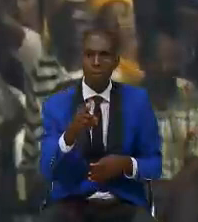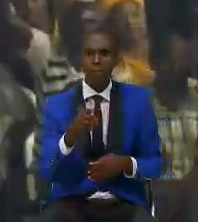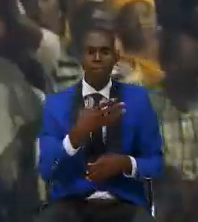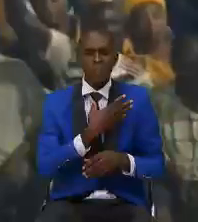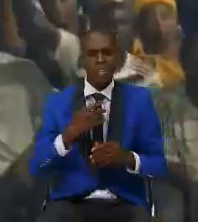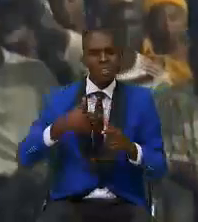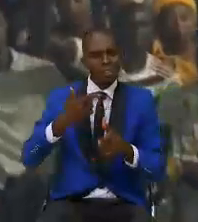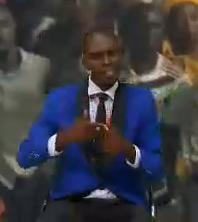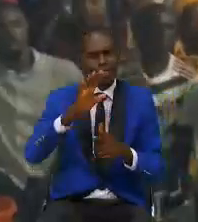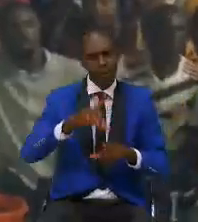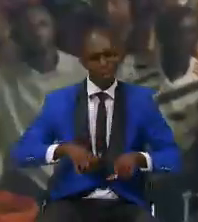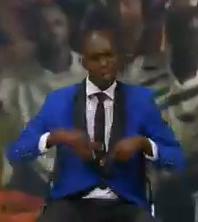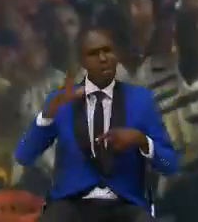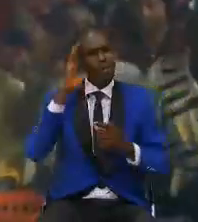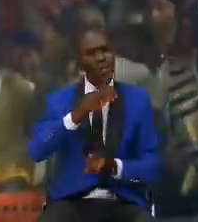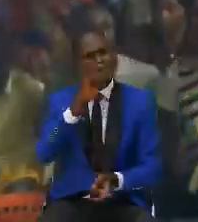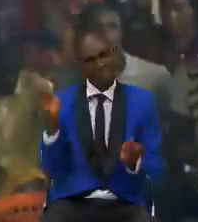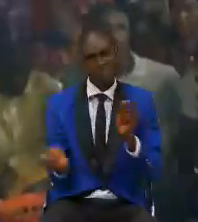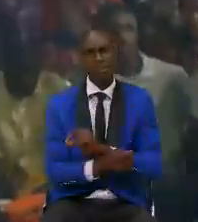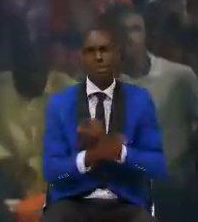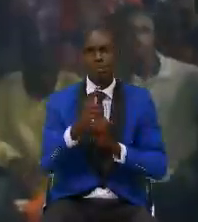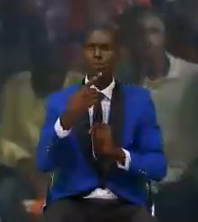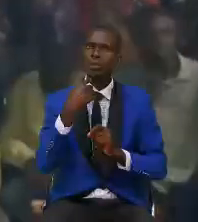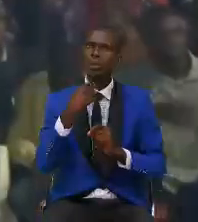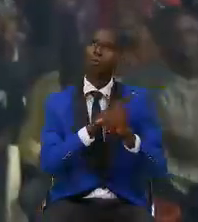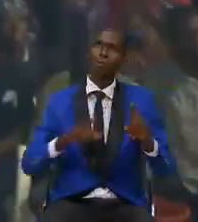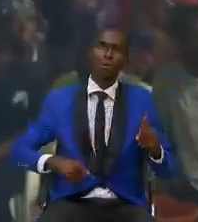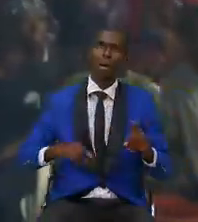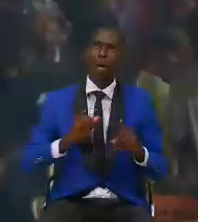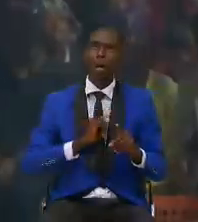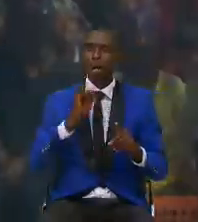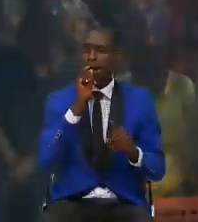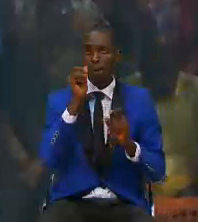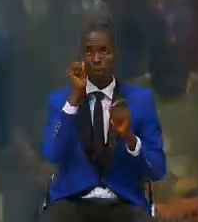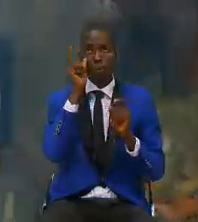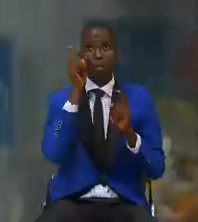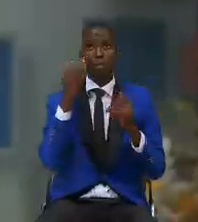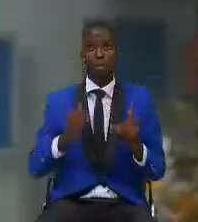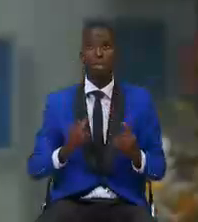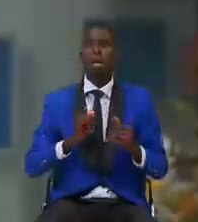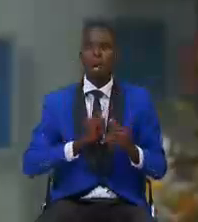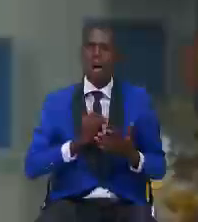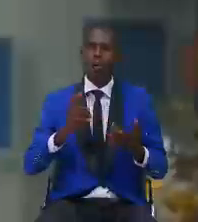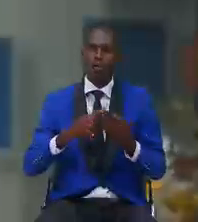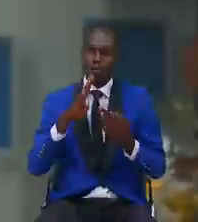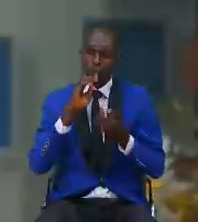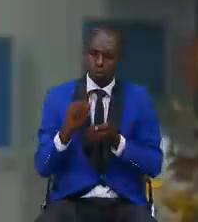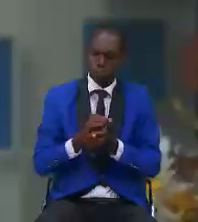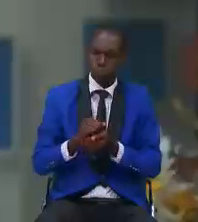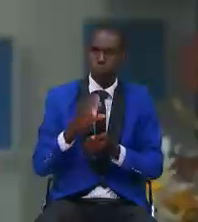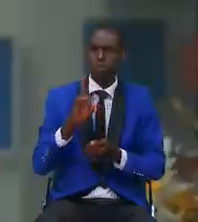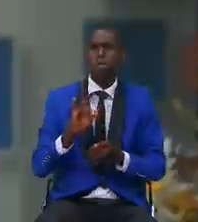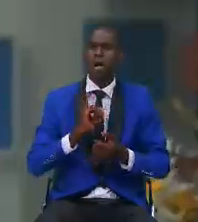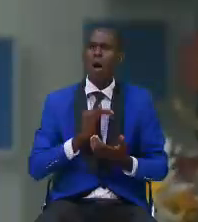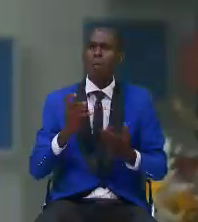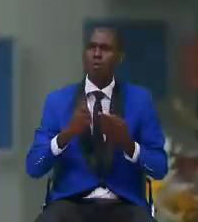that class. And then your life will change. You come and you say, Lord, I am willing. Lord,